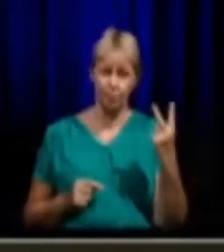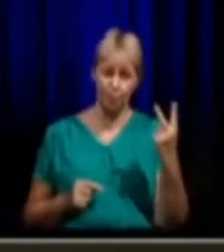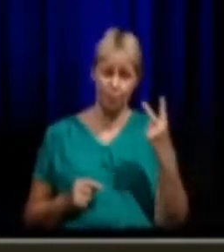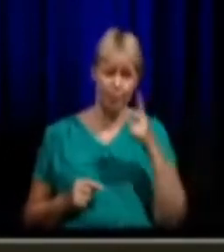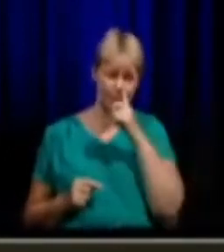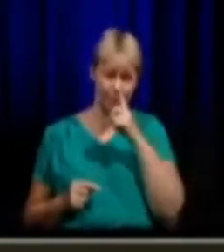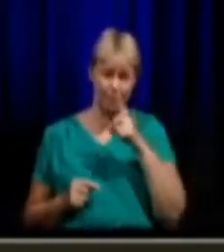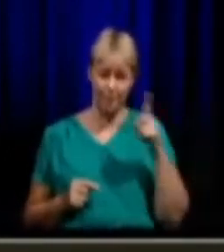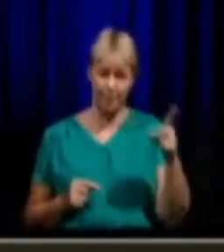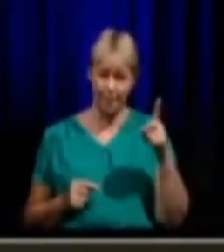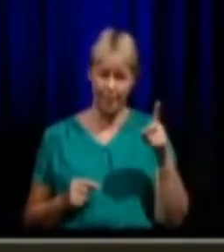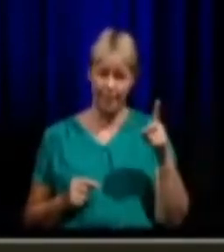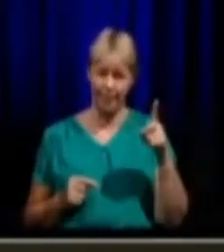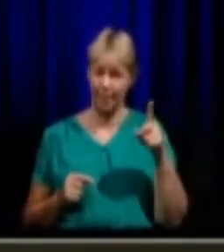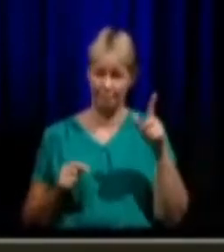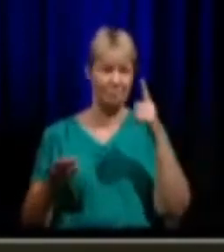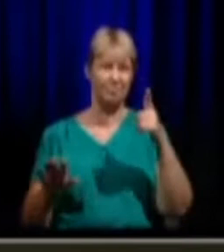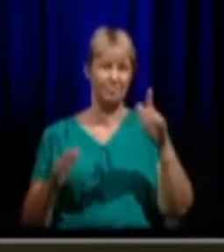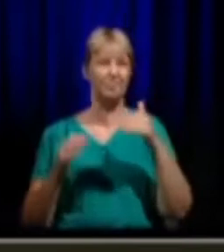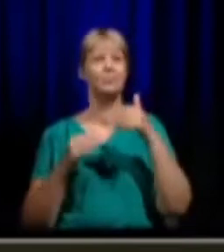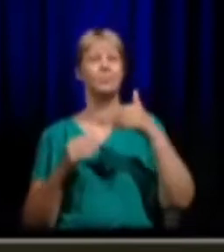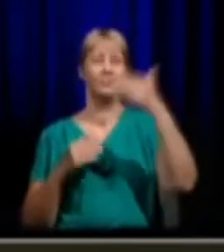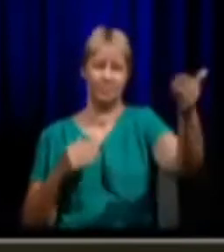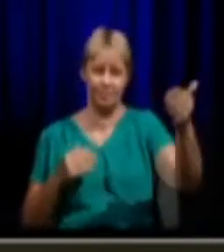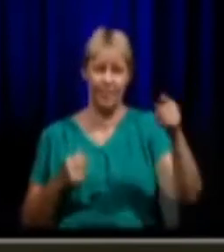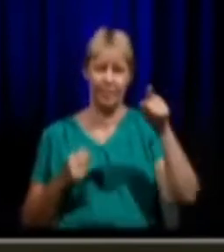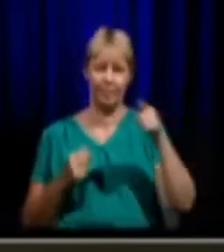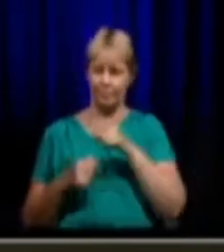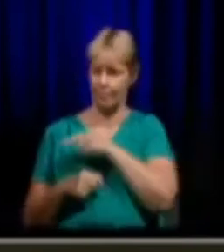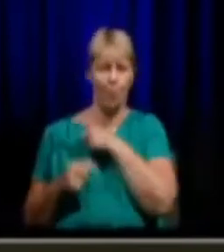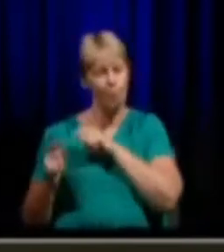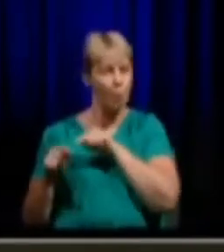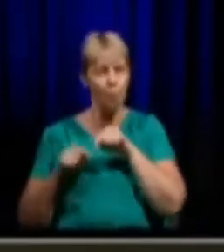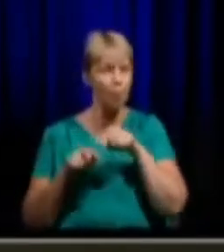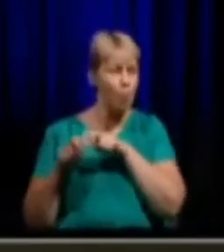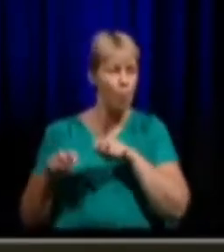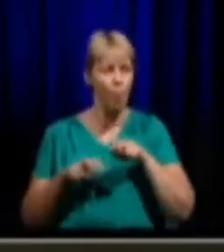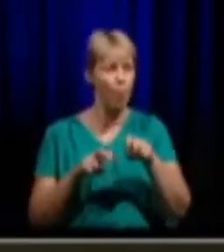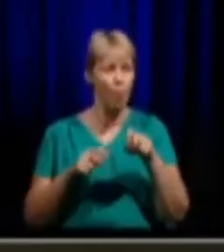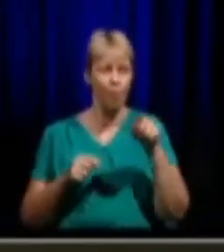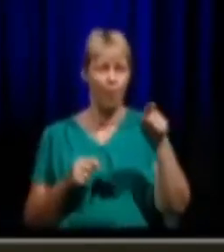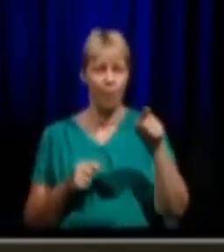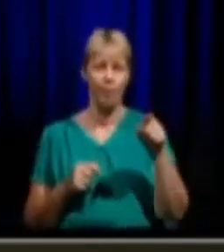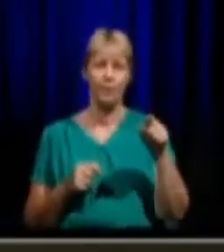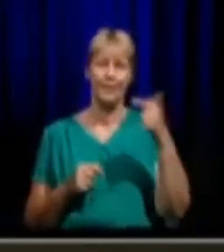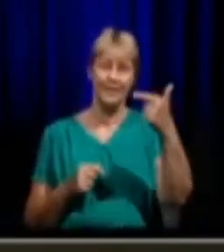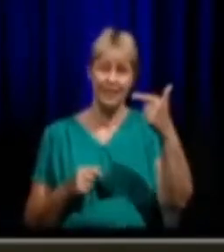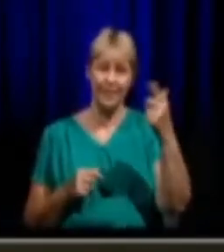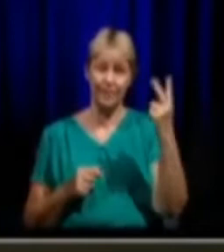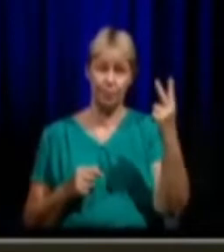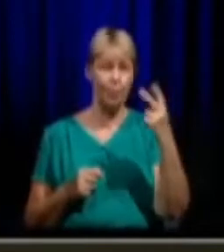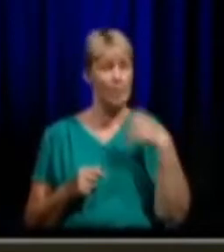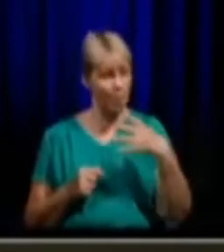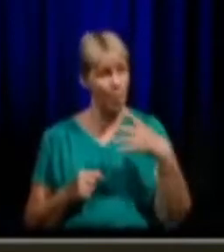to every town and place where he was about to go. So this is still a large group, but a group of people, 72 strong, that got